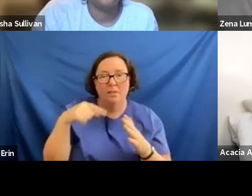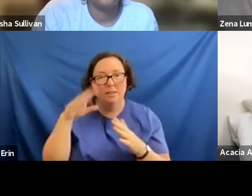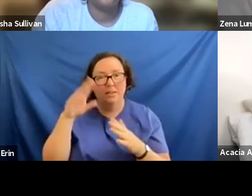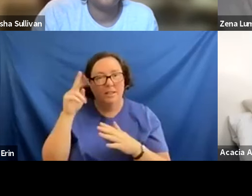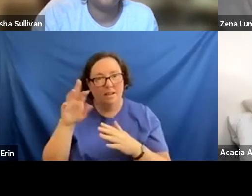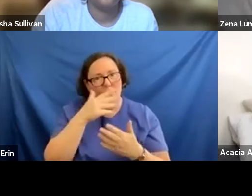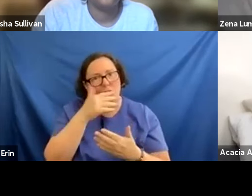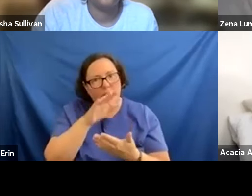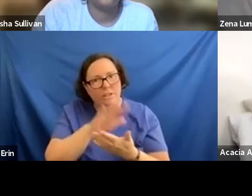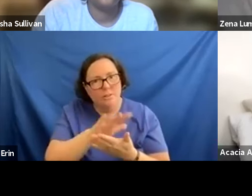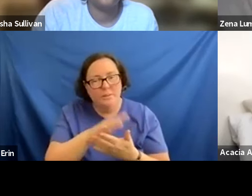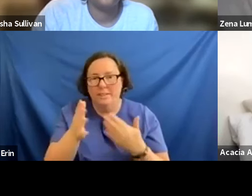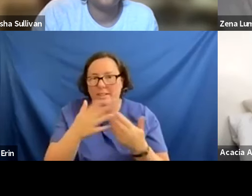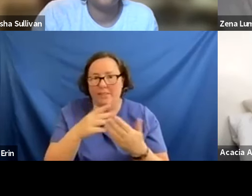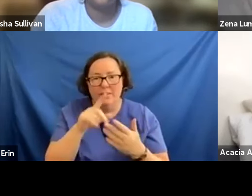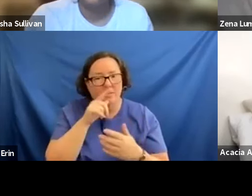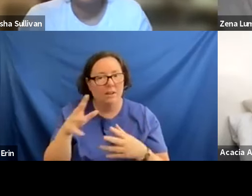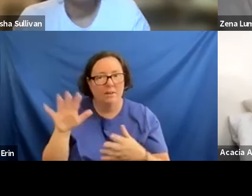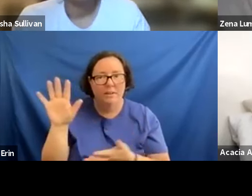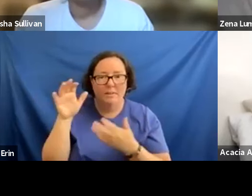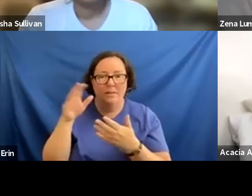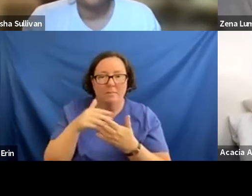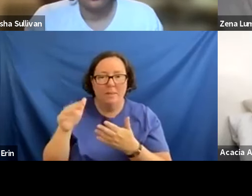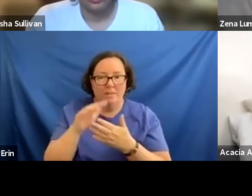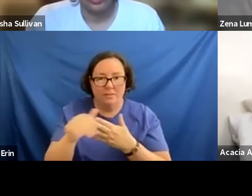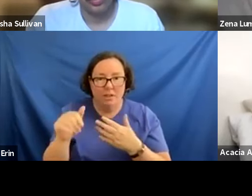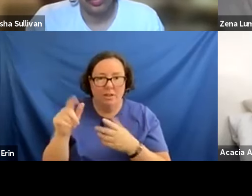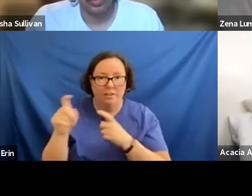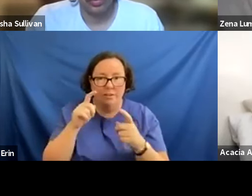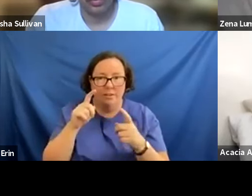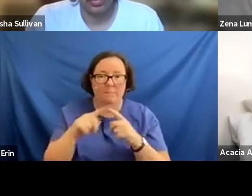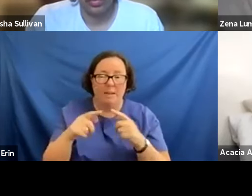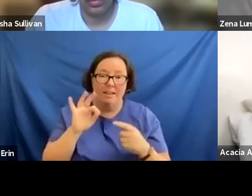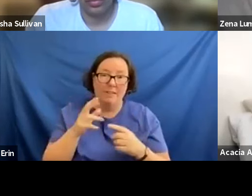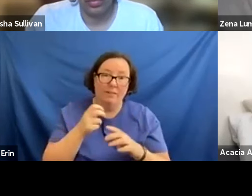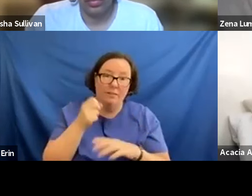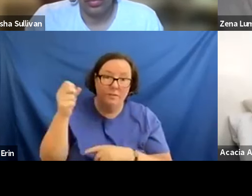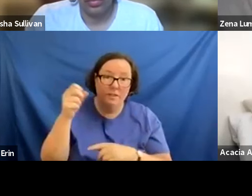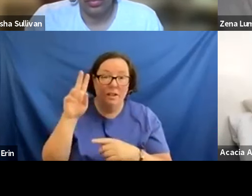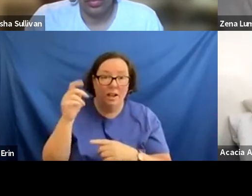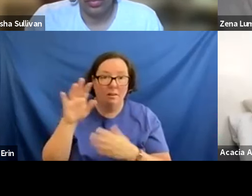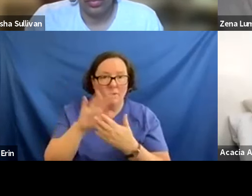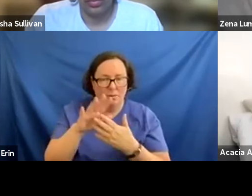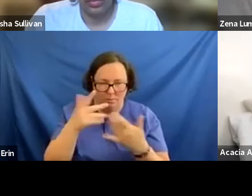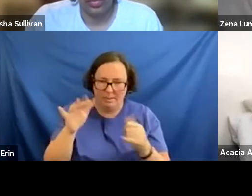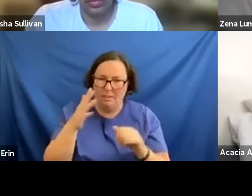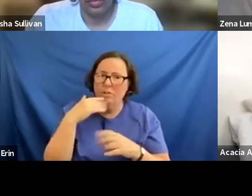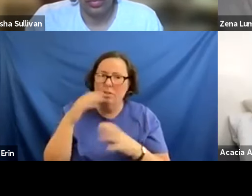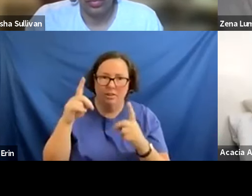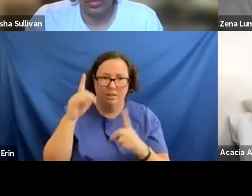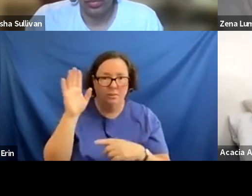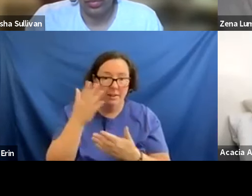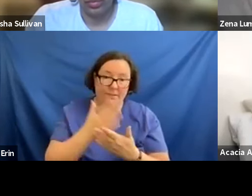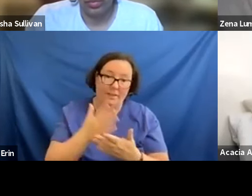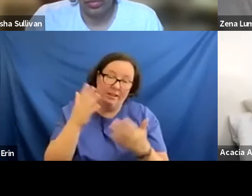good schools. Even though we do not get millions of dollars as donations, if I end up in Quincy Upper School, I will get a good education. In